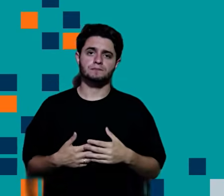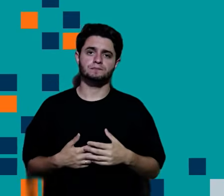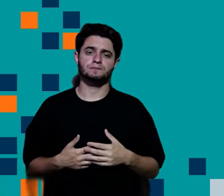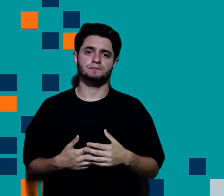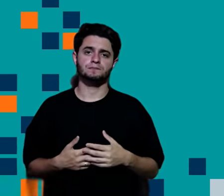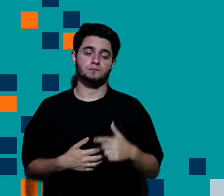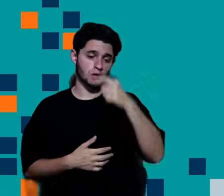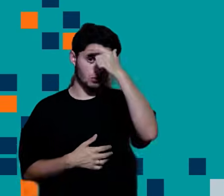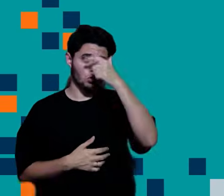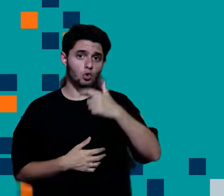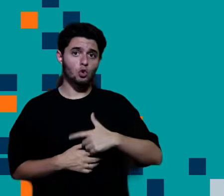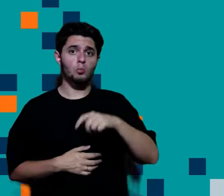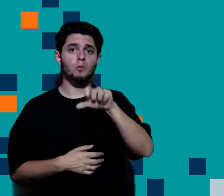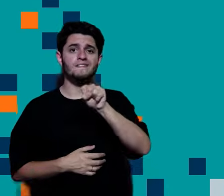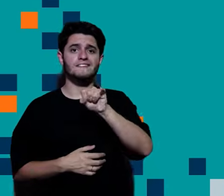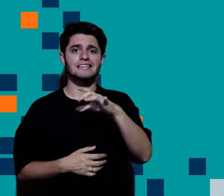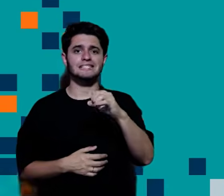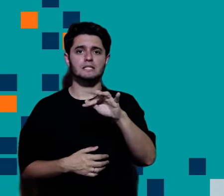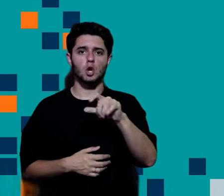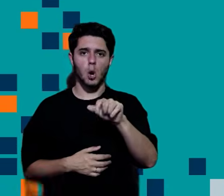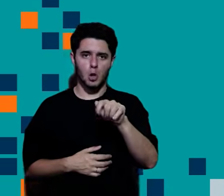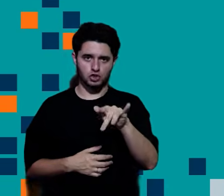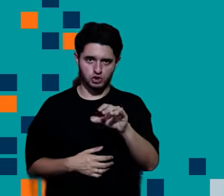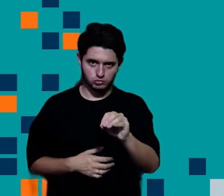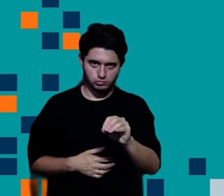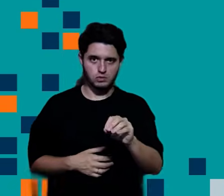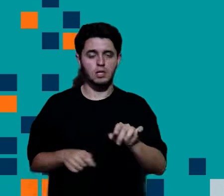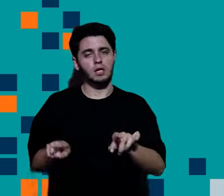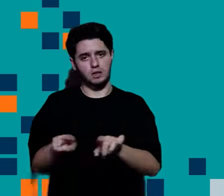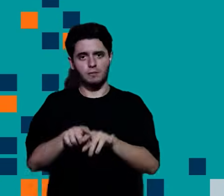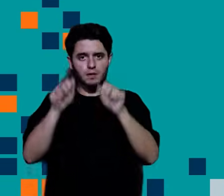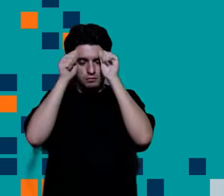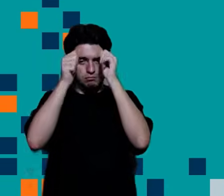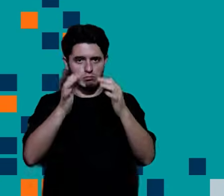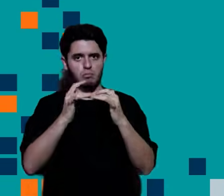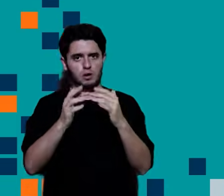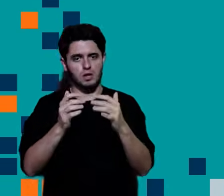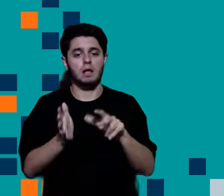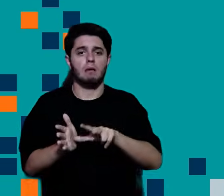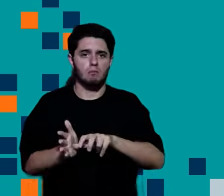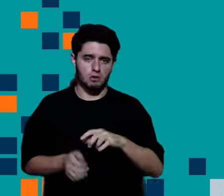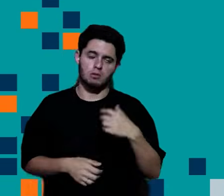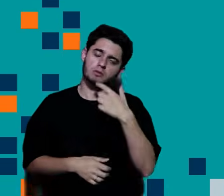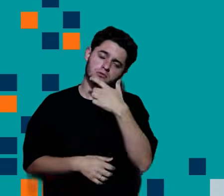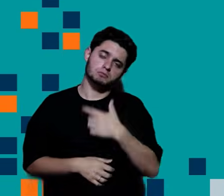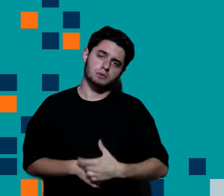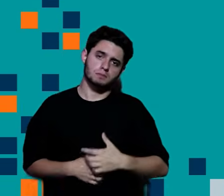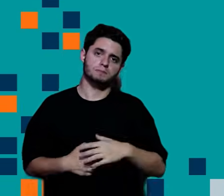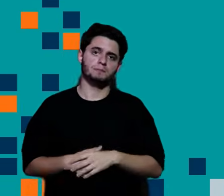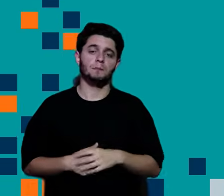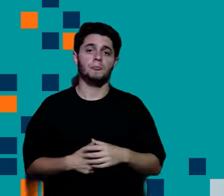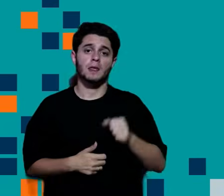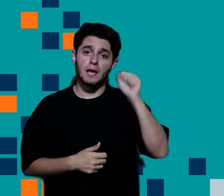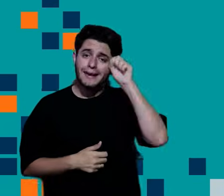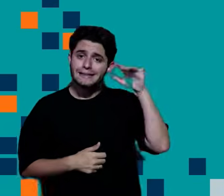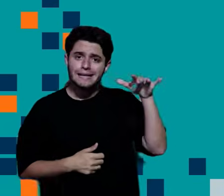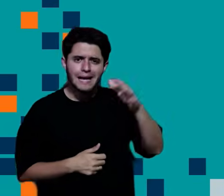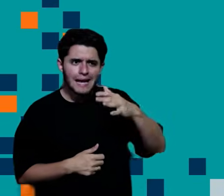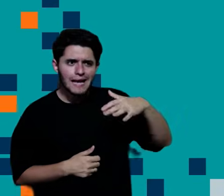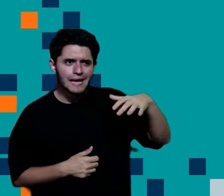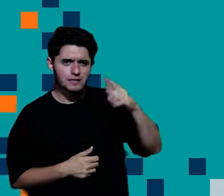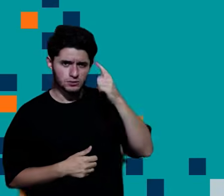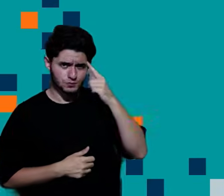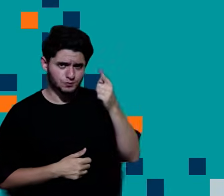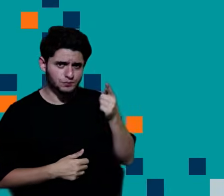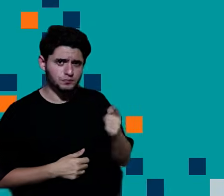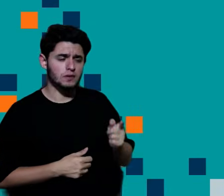our psychological, and our biological health. This idea that we